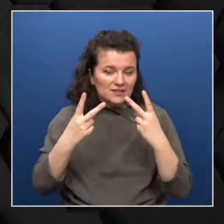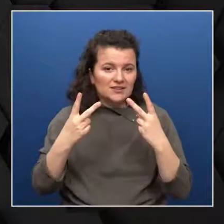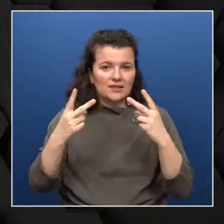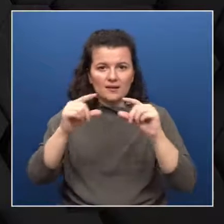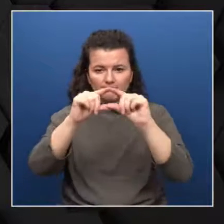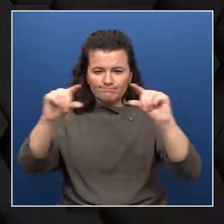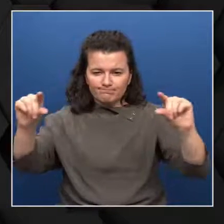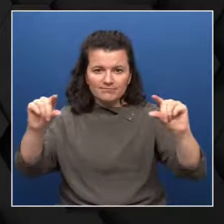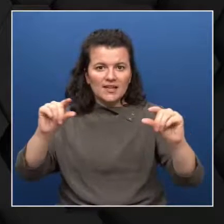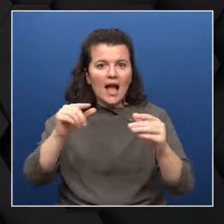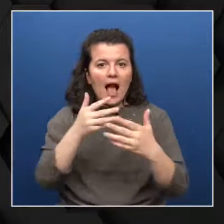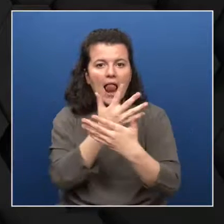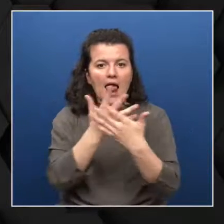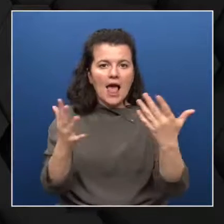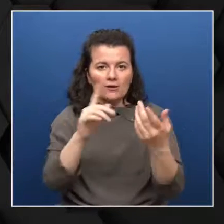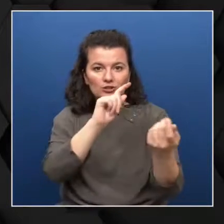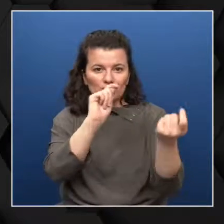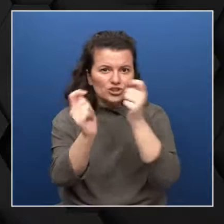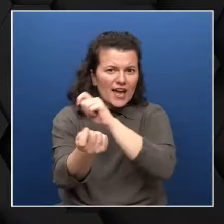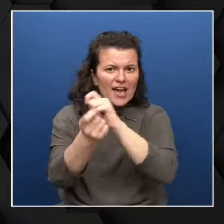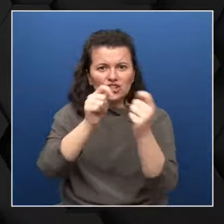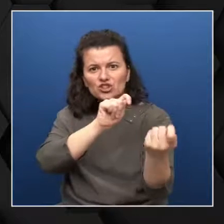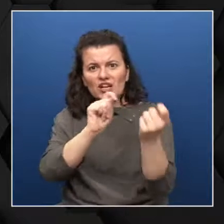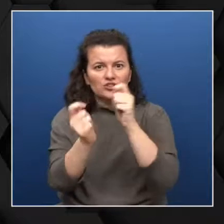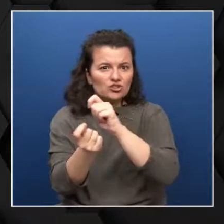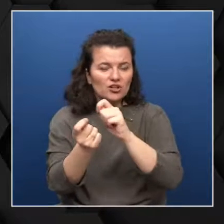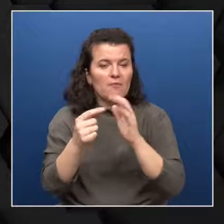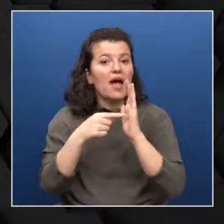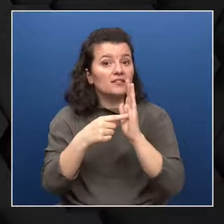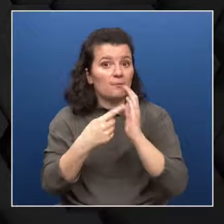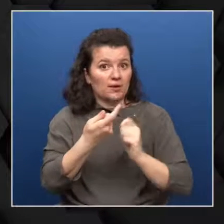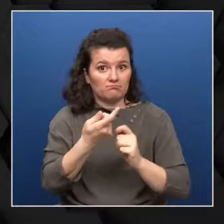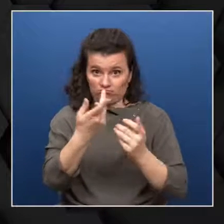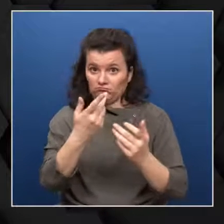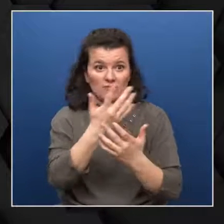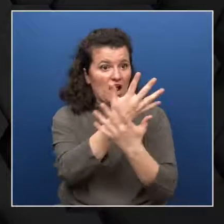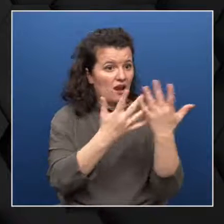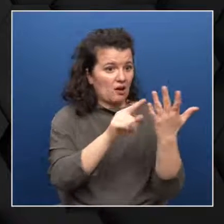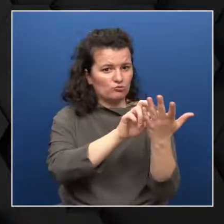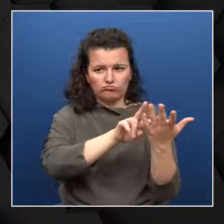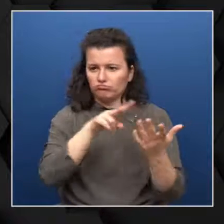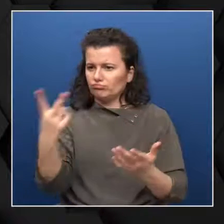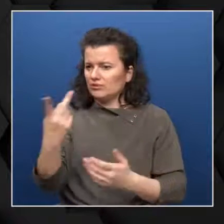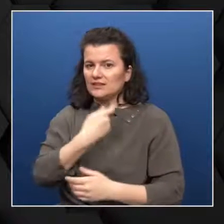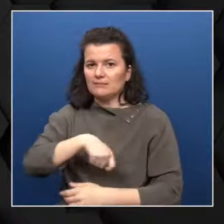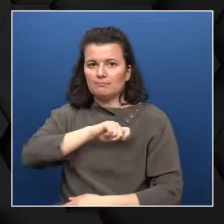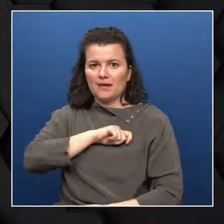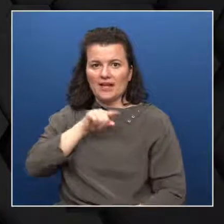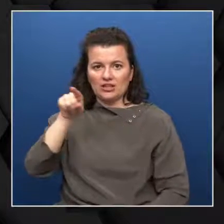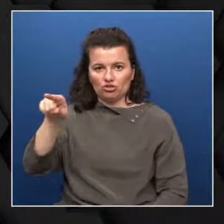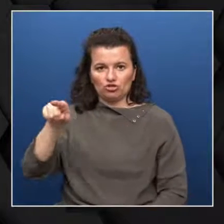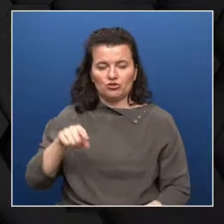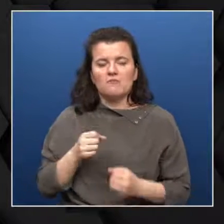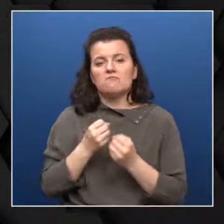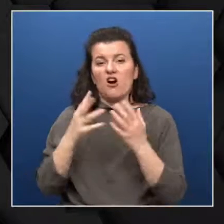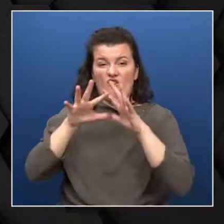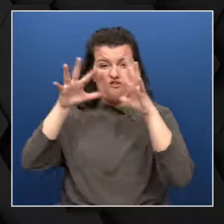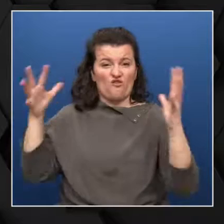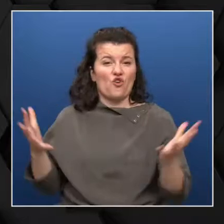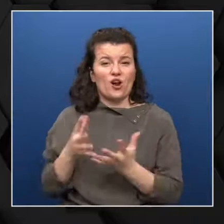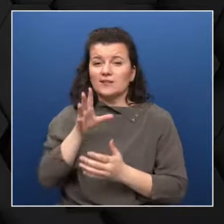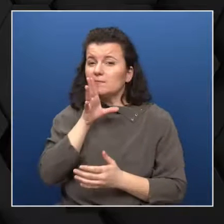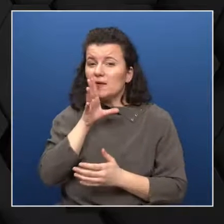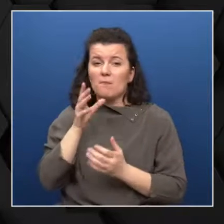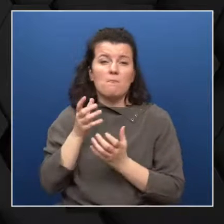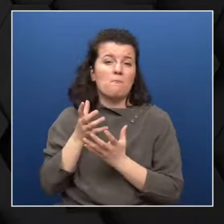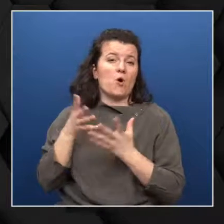to go to Spanish, which is actually the world's most spoken language here. So let's go Spanish,